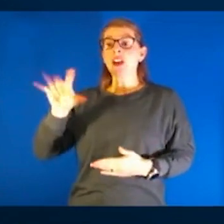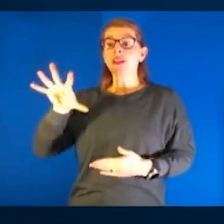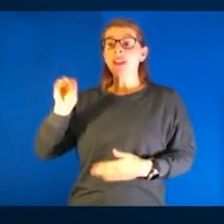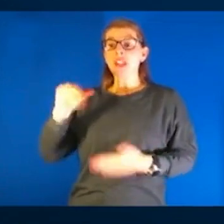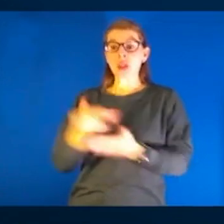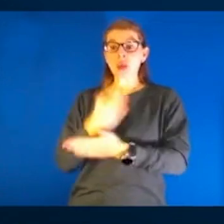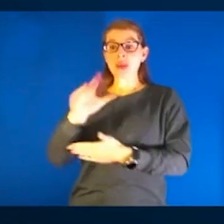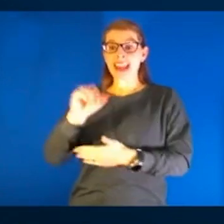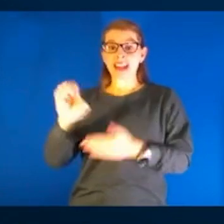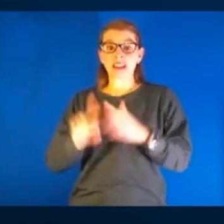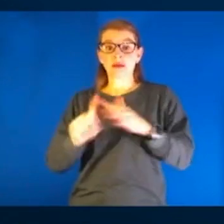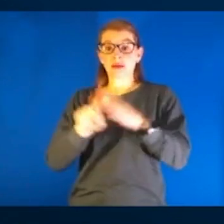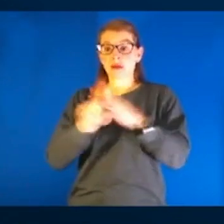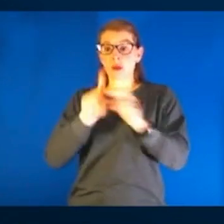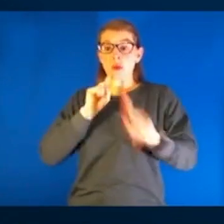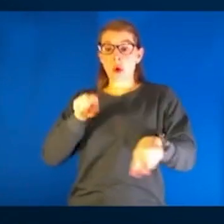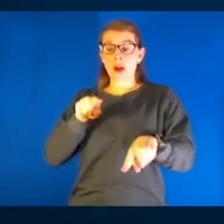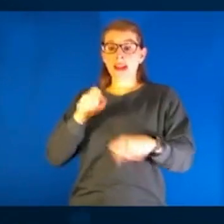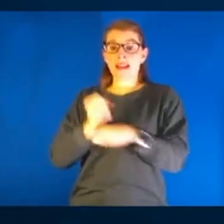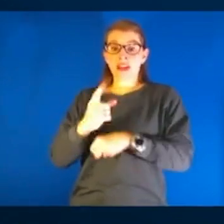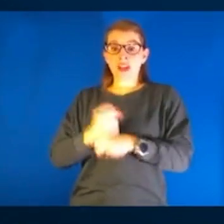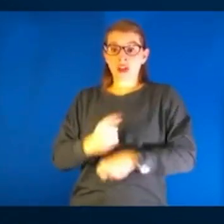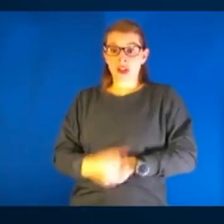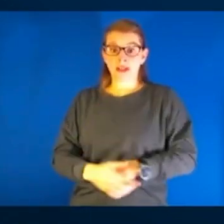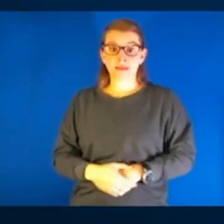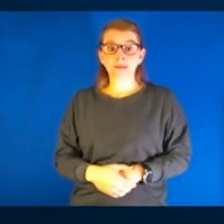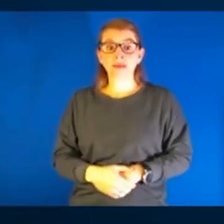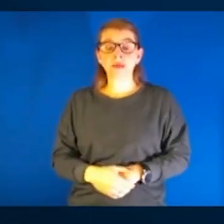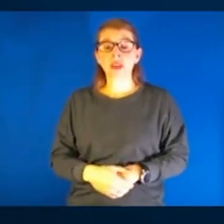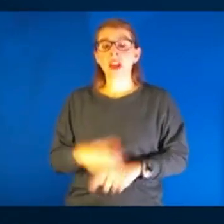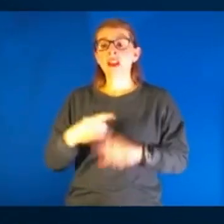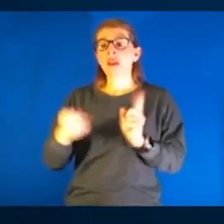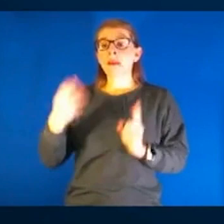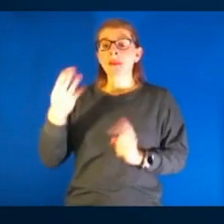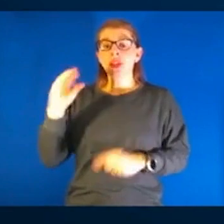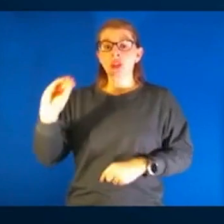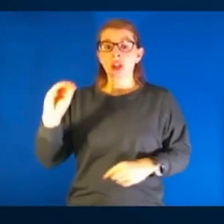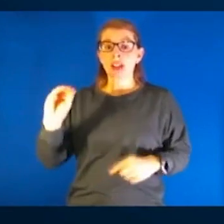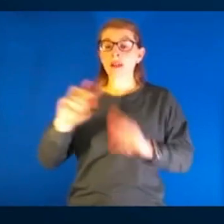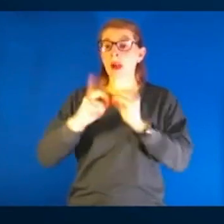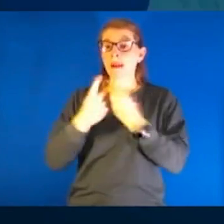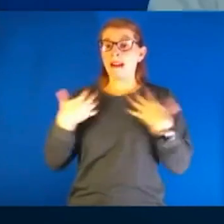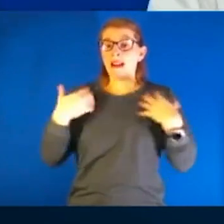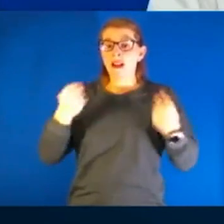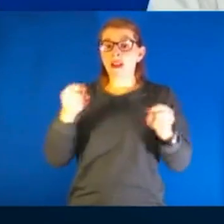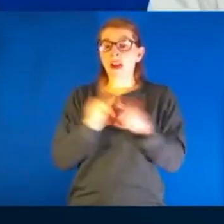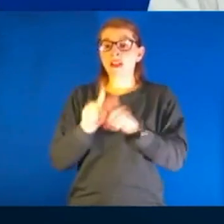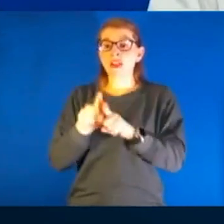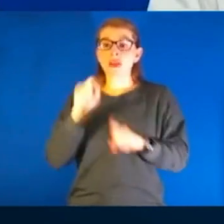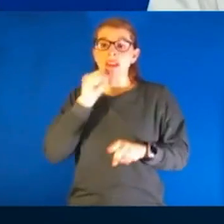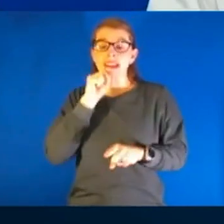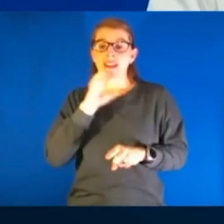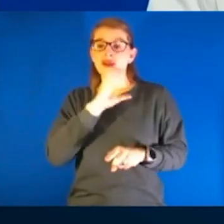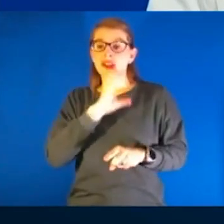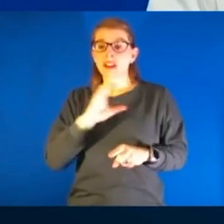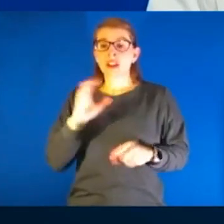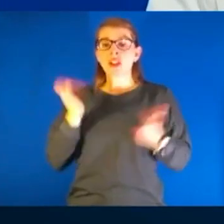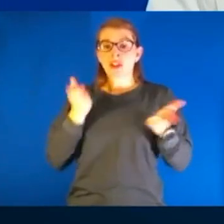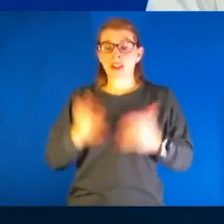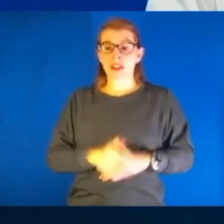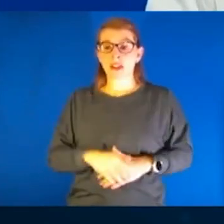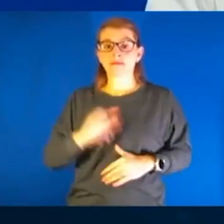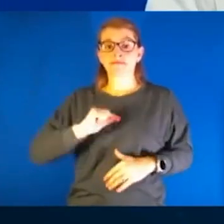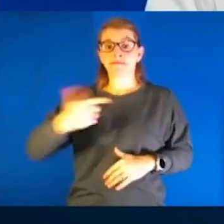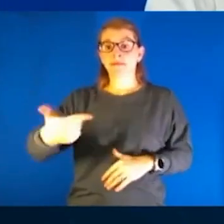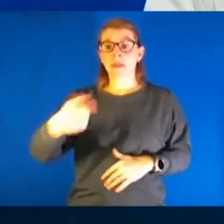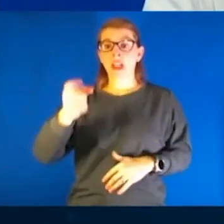Missouri Department of Health and Senior Services. So I want you to dive in and get to our panel. For that, Dr. Stites, I'm going to hand it back over to you for a